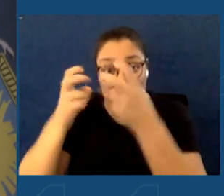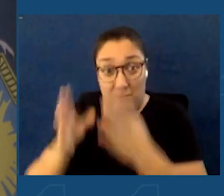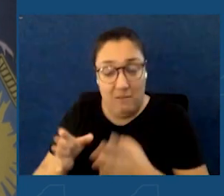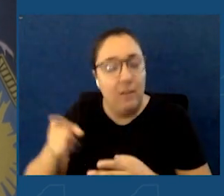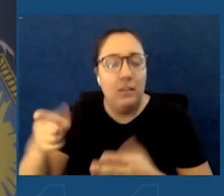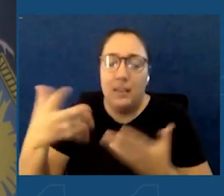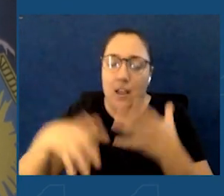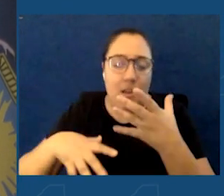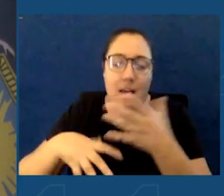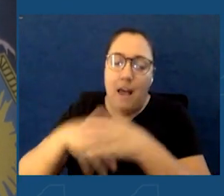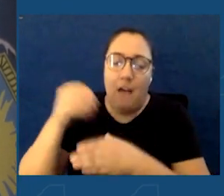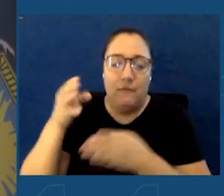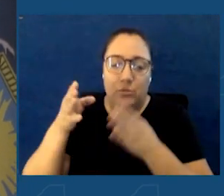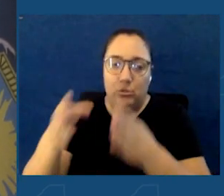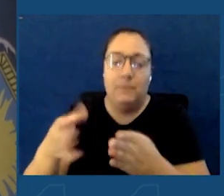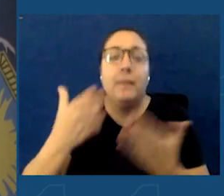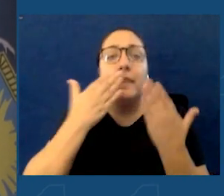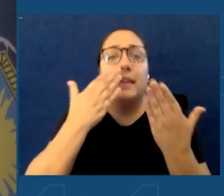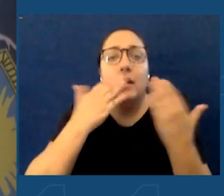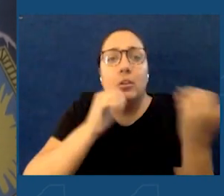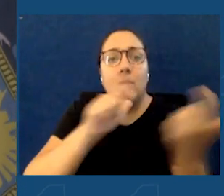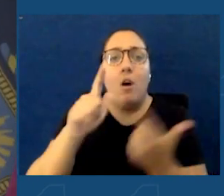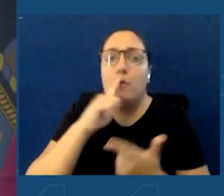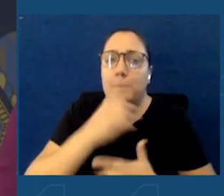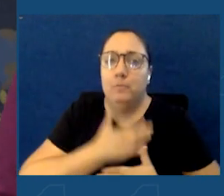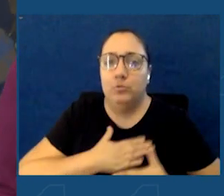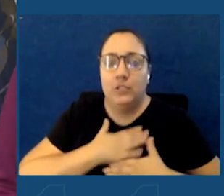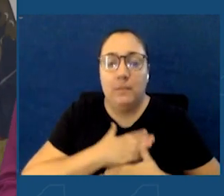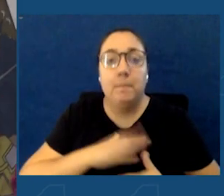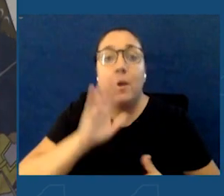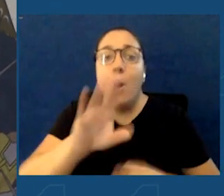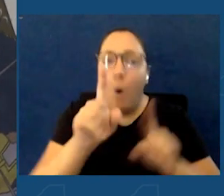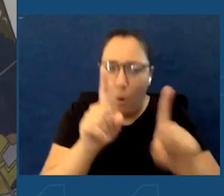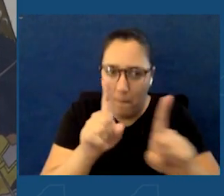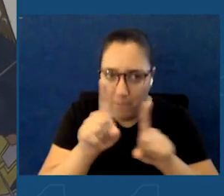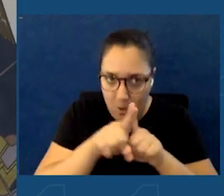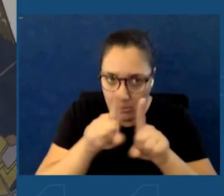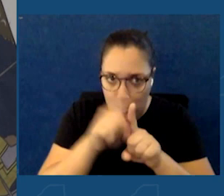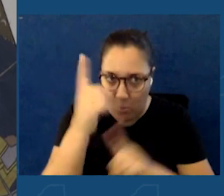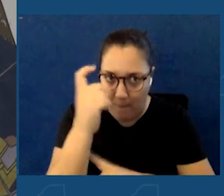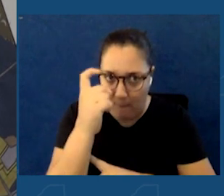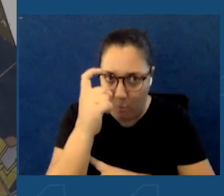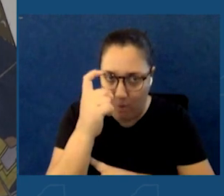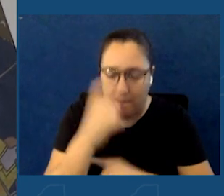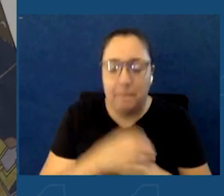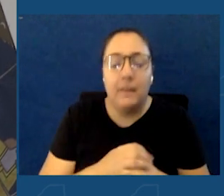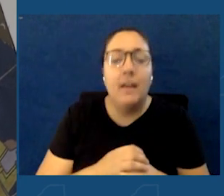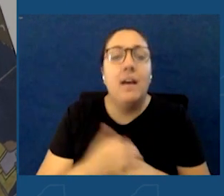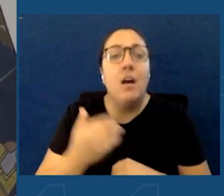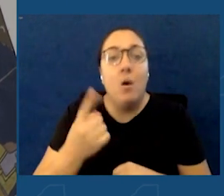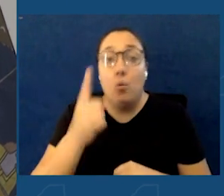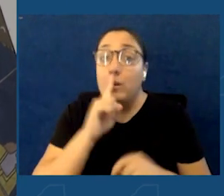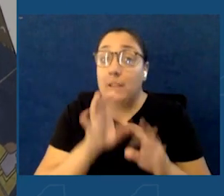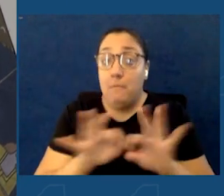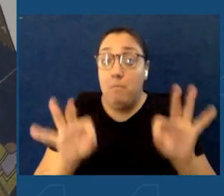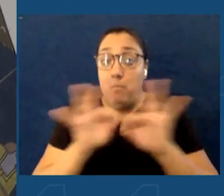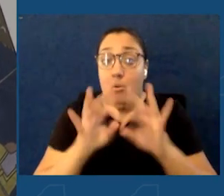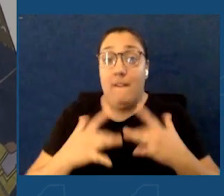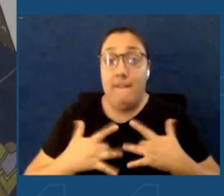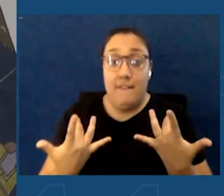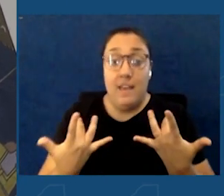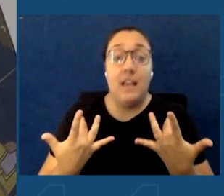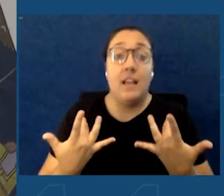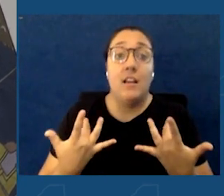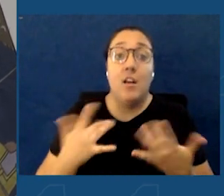All right, thank you, everyone. Appreciate it. Well, also, one more thing. We've got an important event tonight. All eyes of the world are